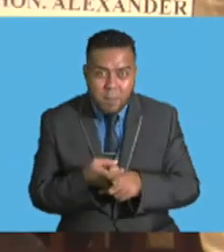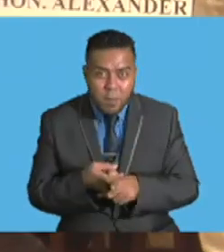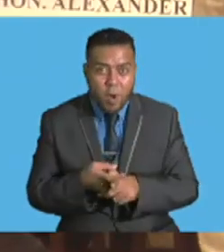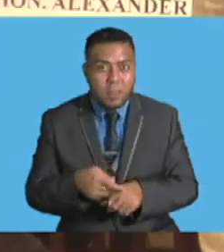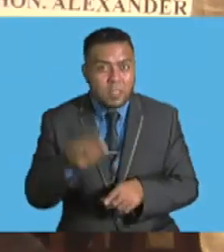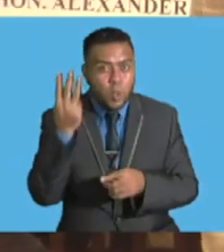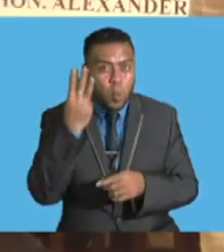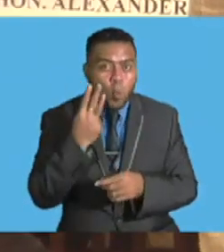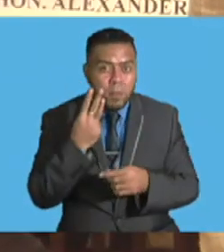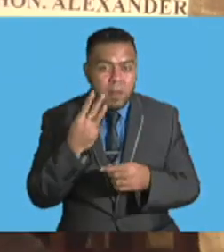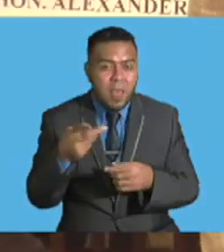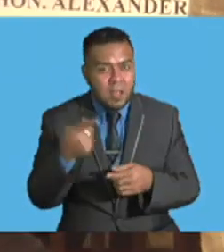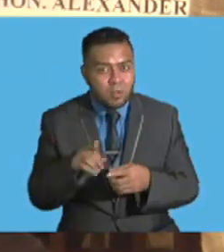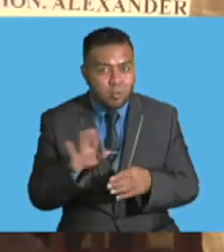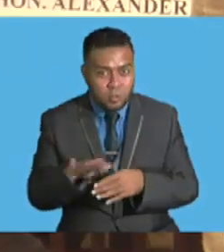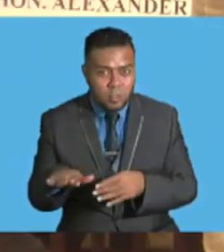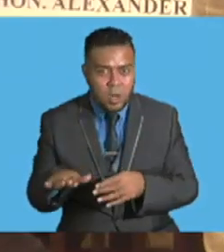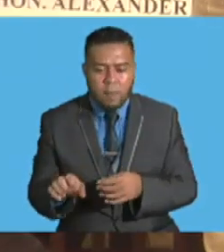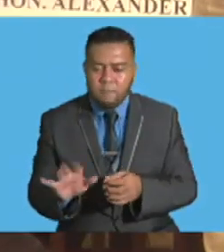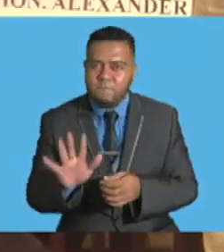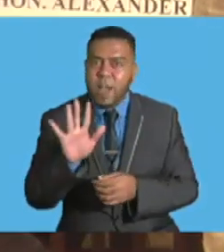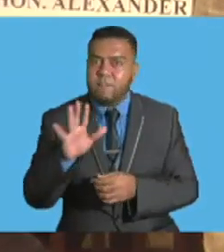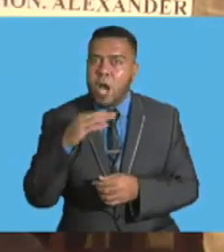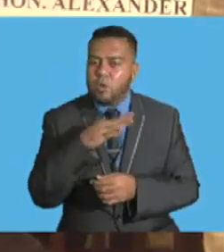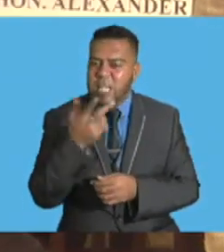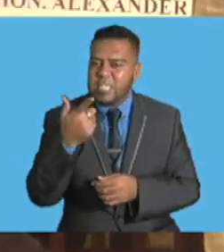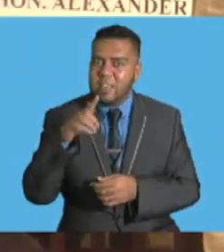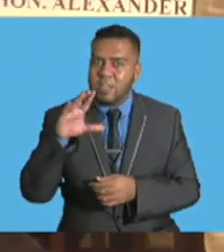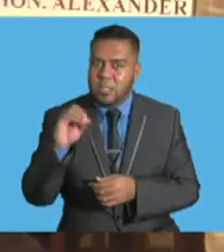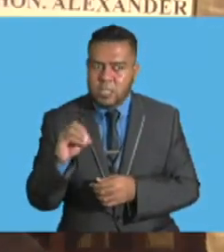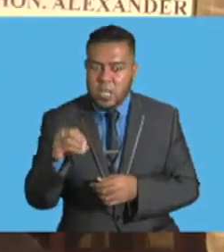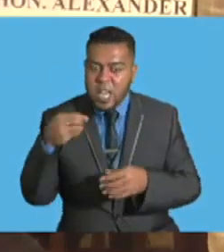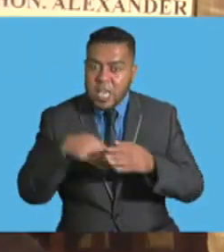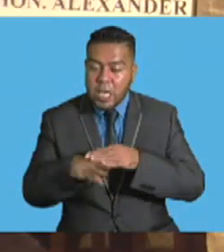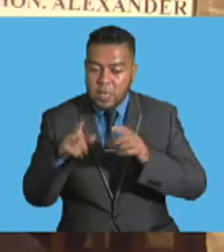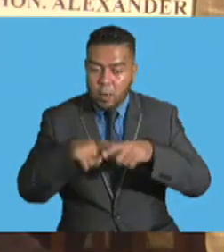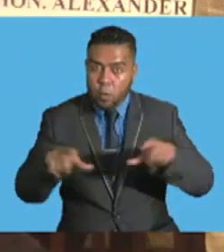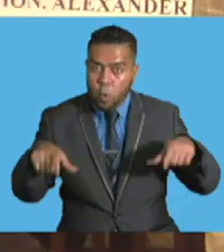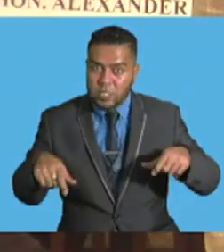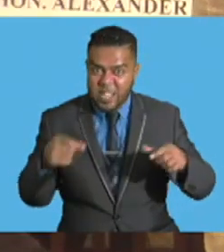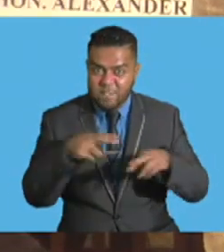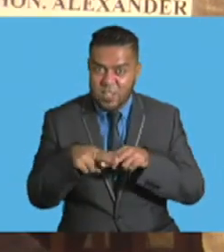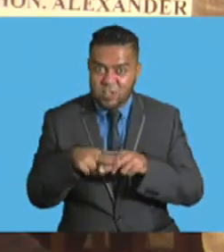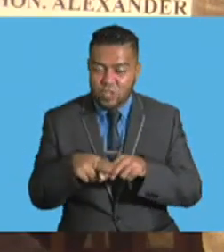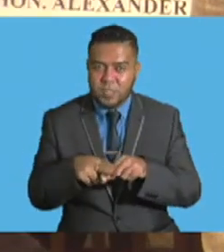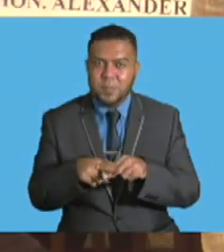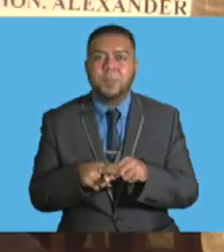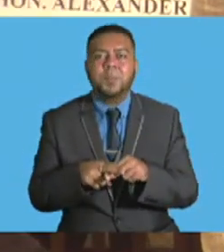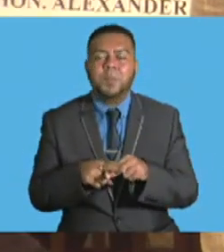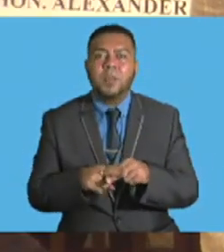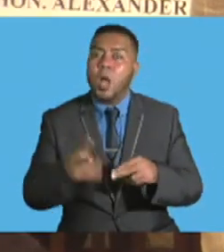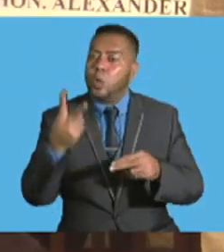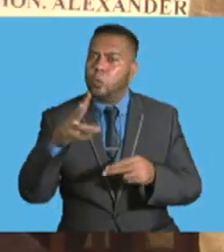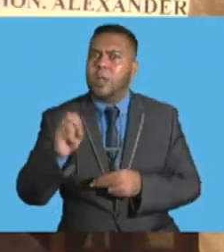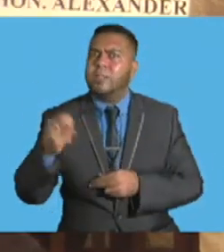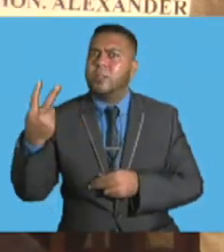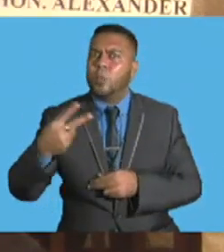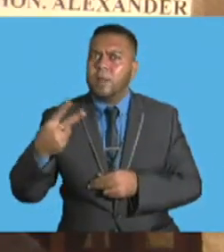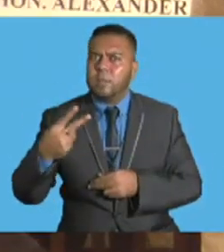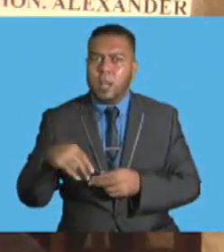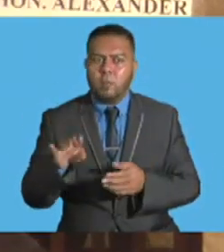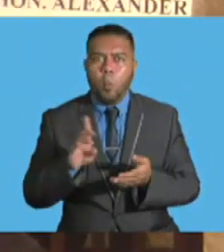up to 570 in 2010. This is in the Magistrates Court in Fiji. 2012, we went